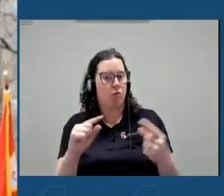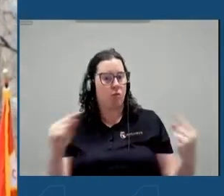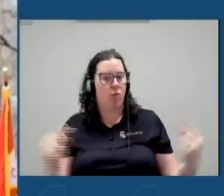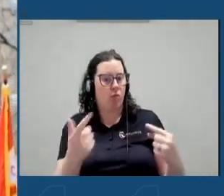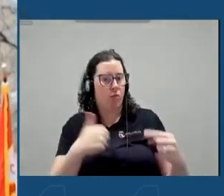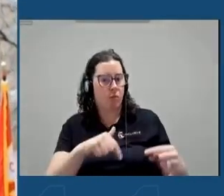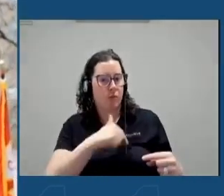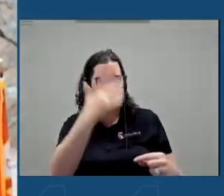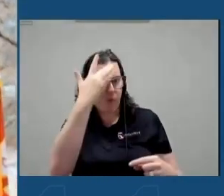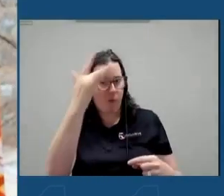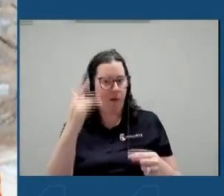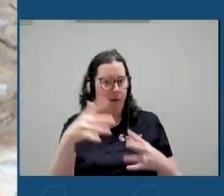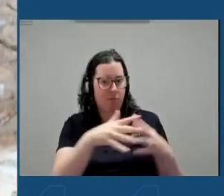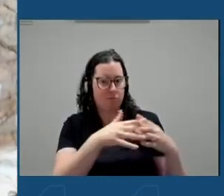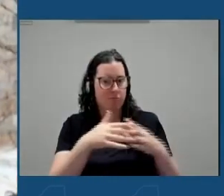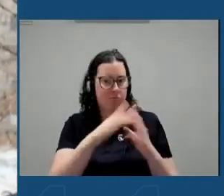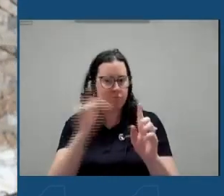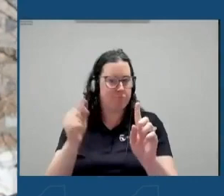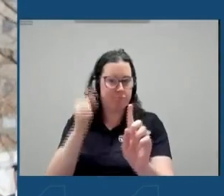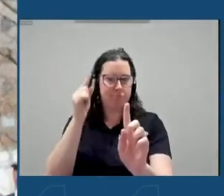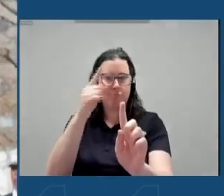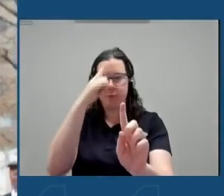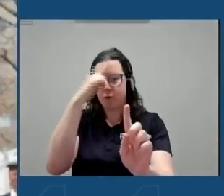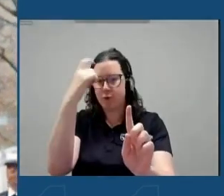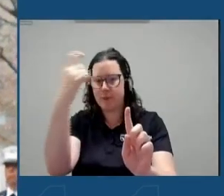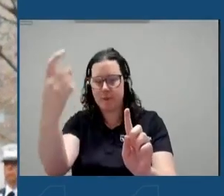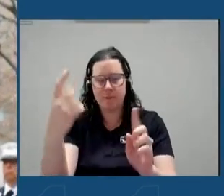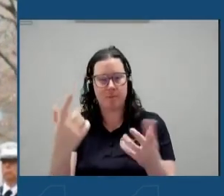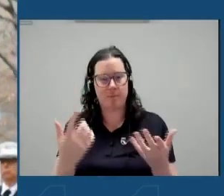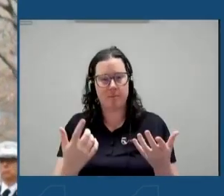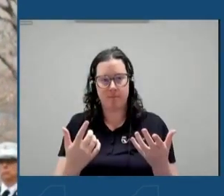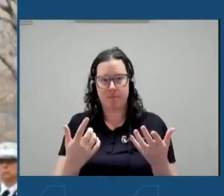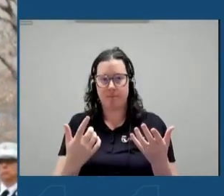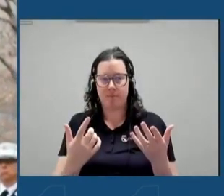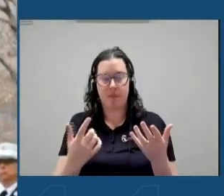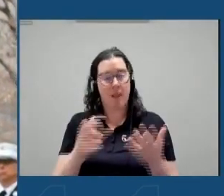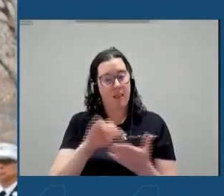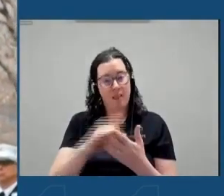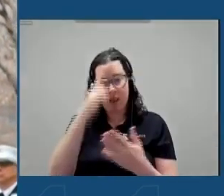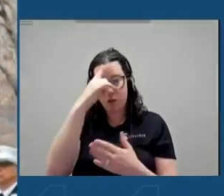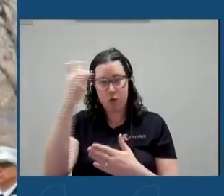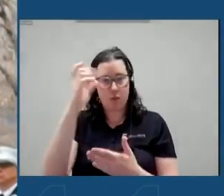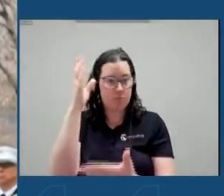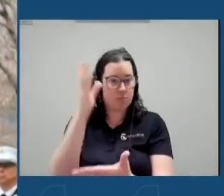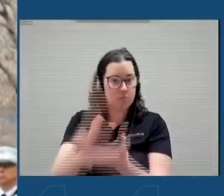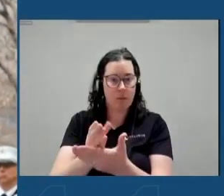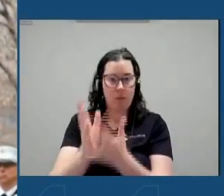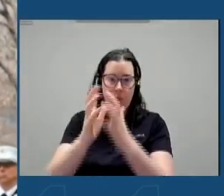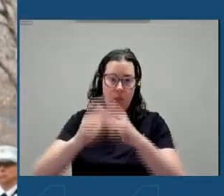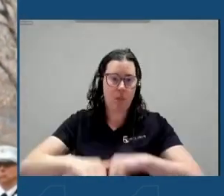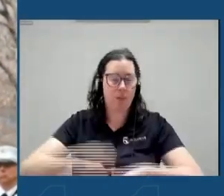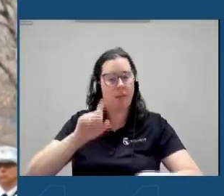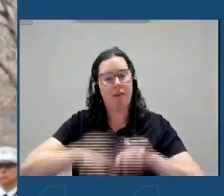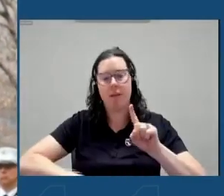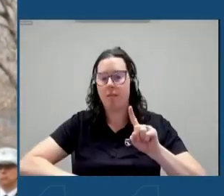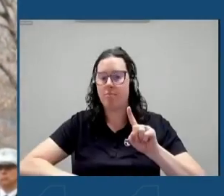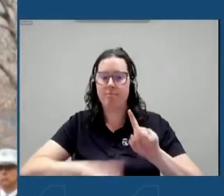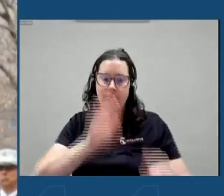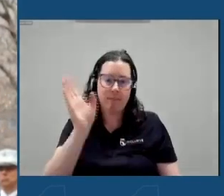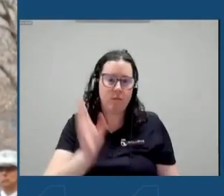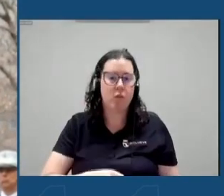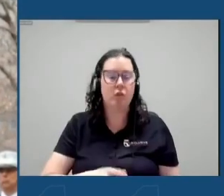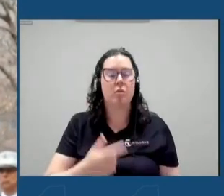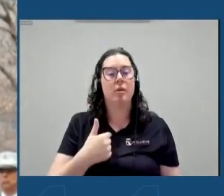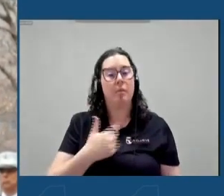that dream. We will never allow that dream to fail. I spent 22 years of my